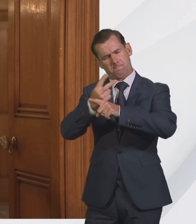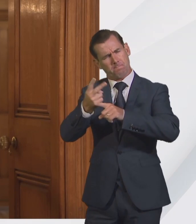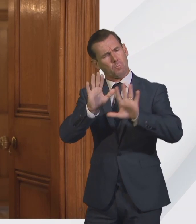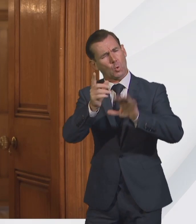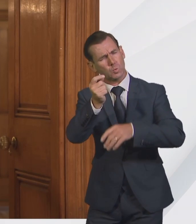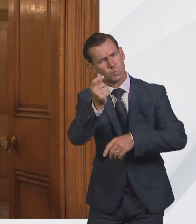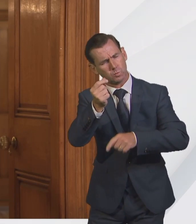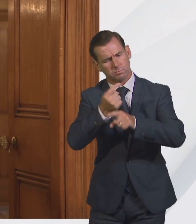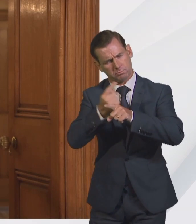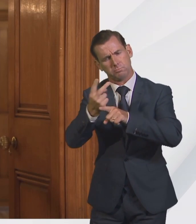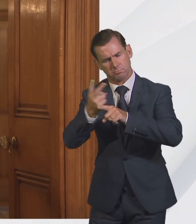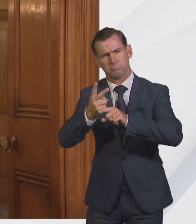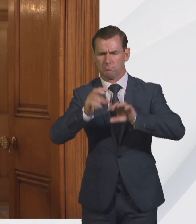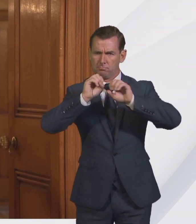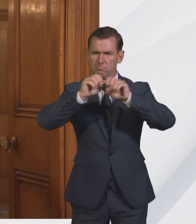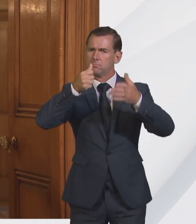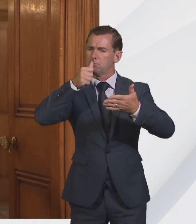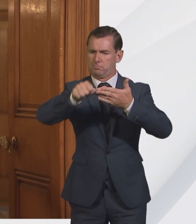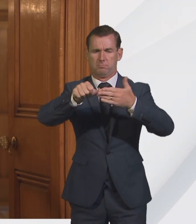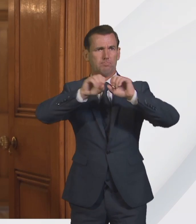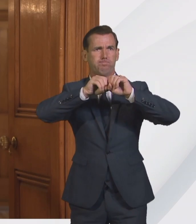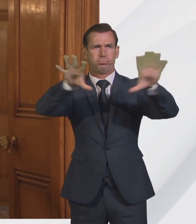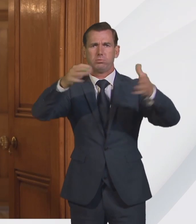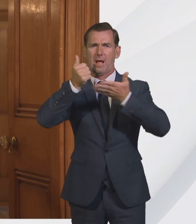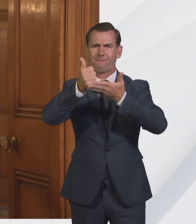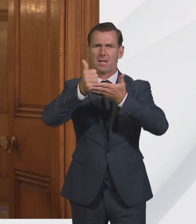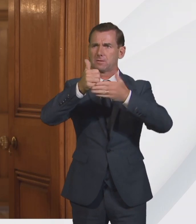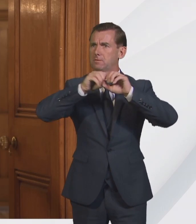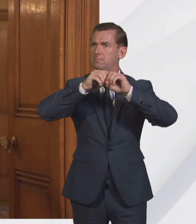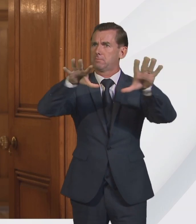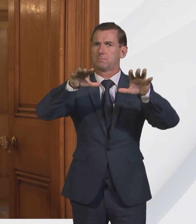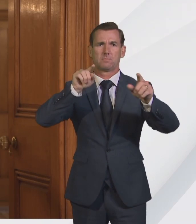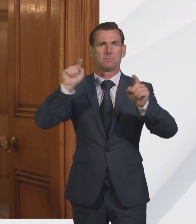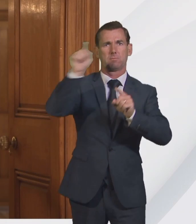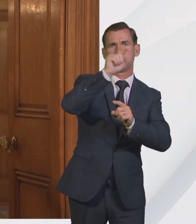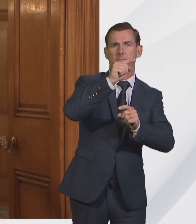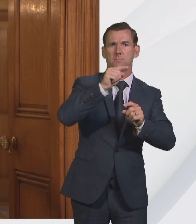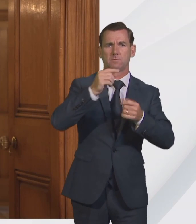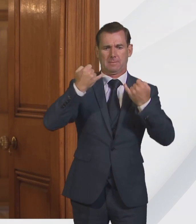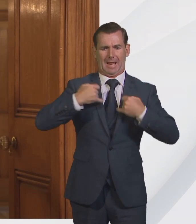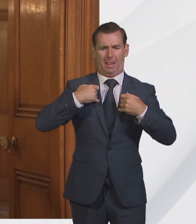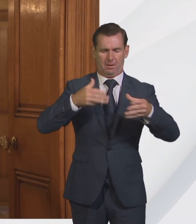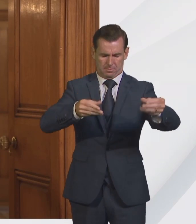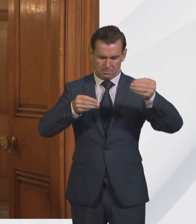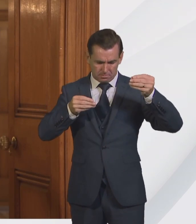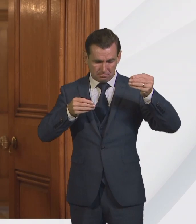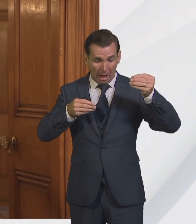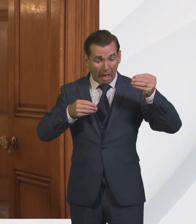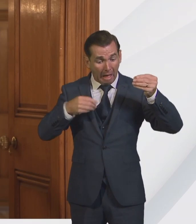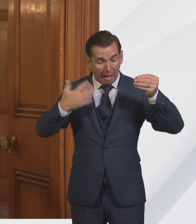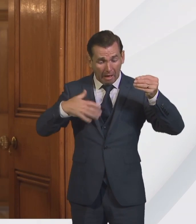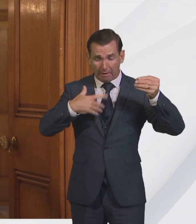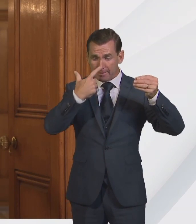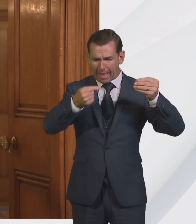shortly, we'll be getting that advice out to them, giving them the guidance they need to make sure that they know that they can go out